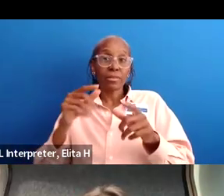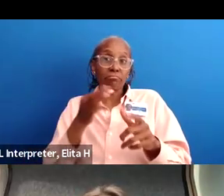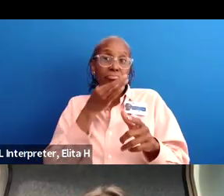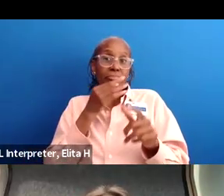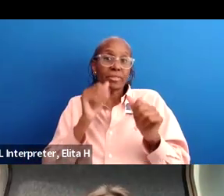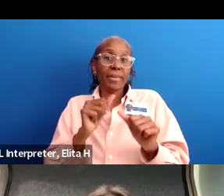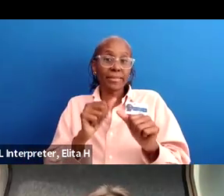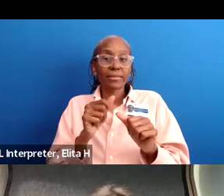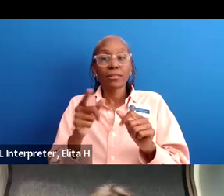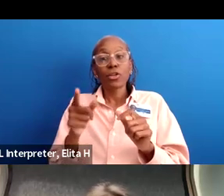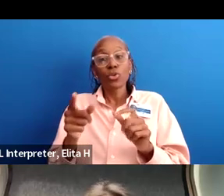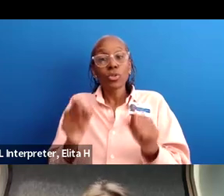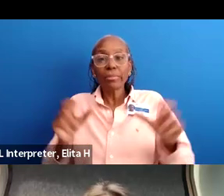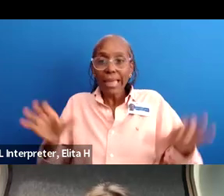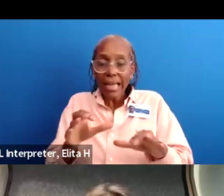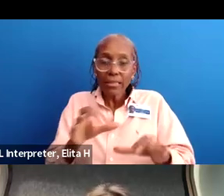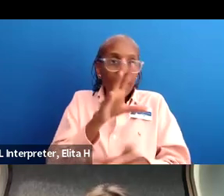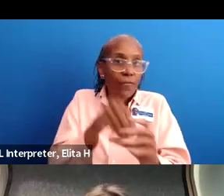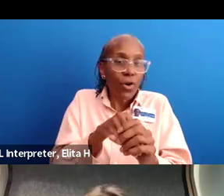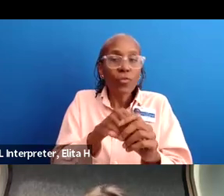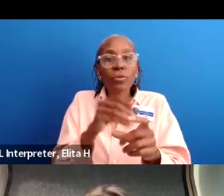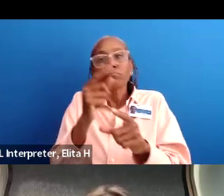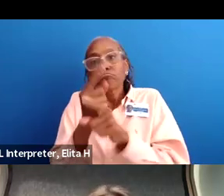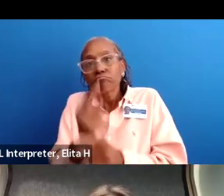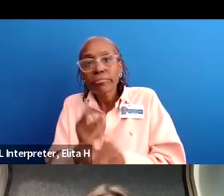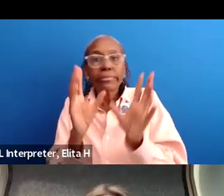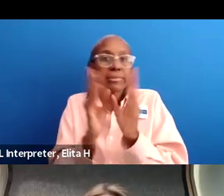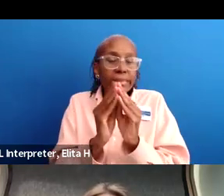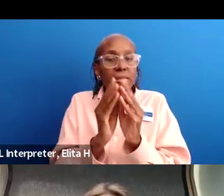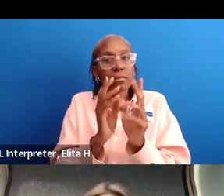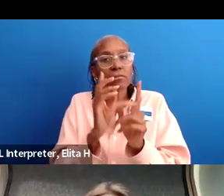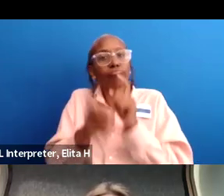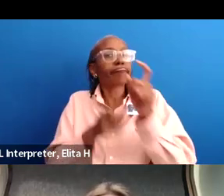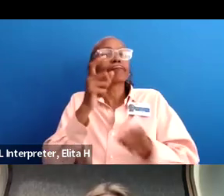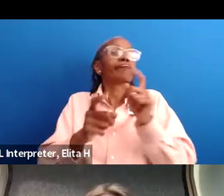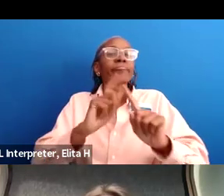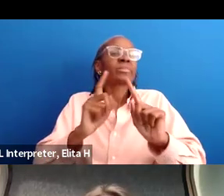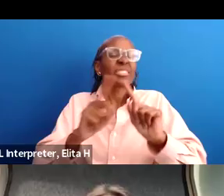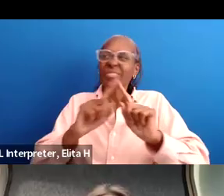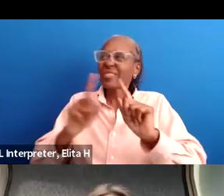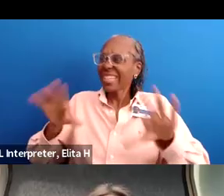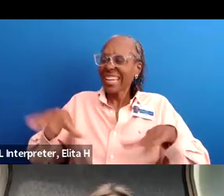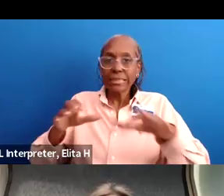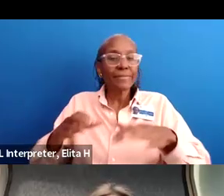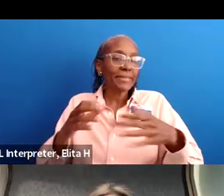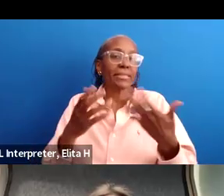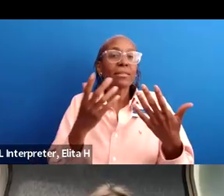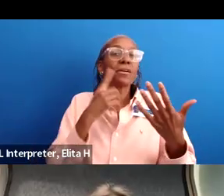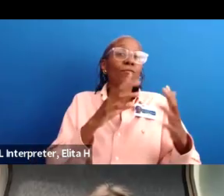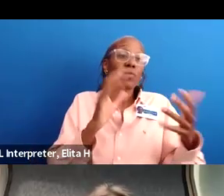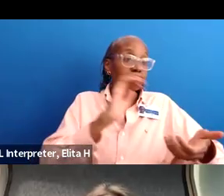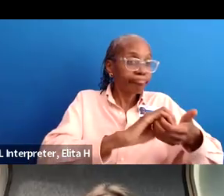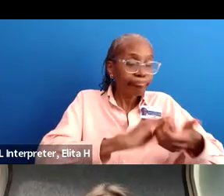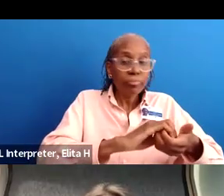capacity. You can be an active participant in our regular meetings, contribute to offline activities, such as